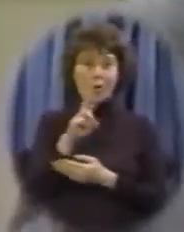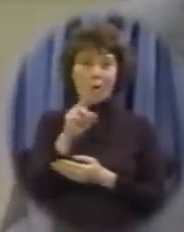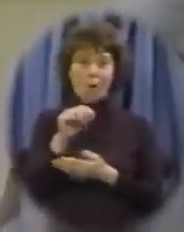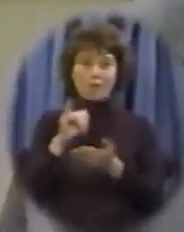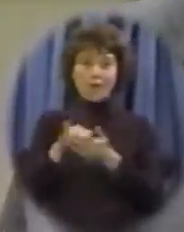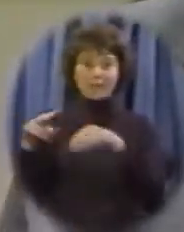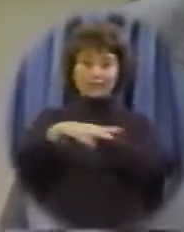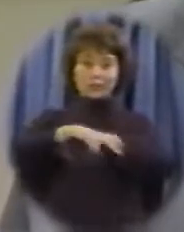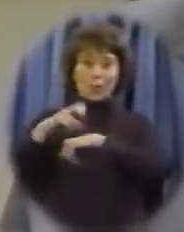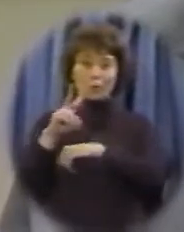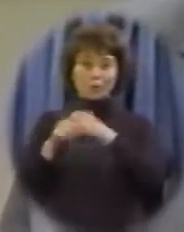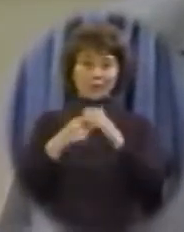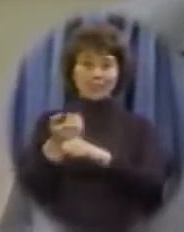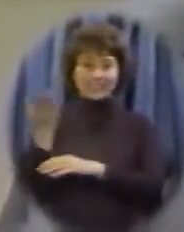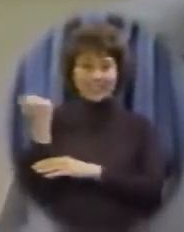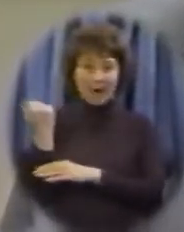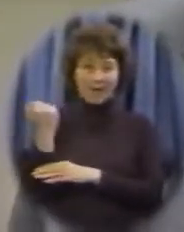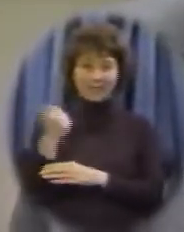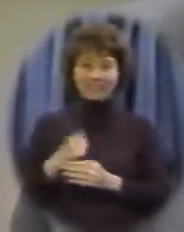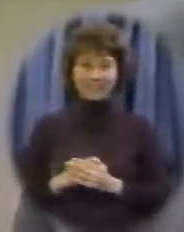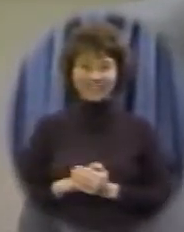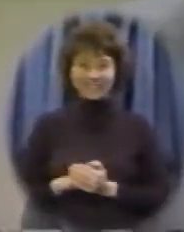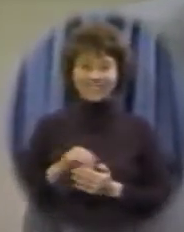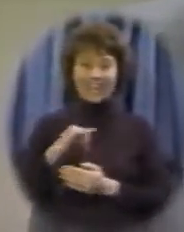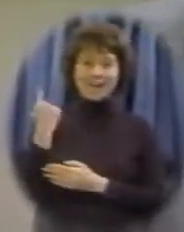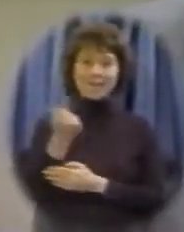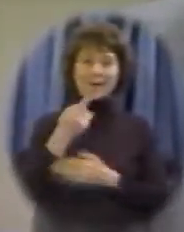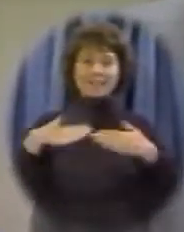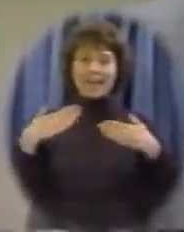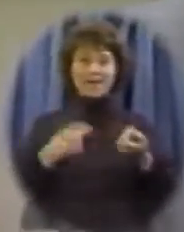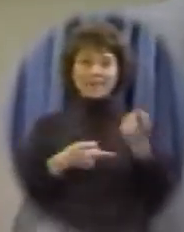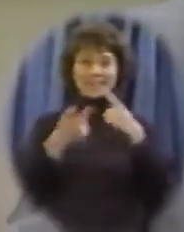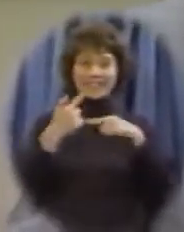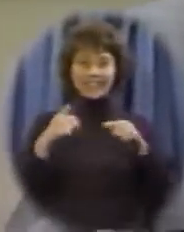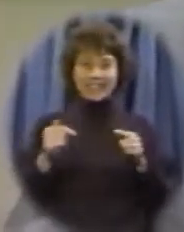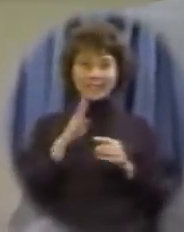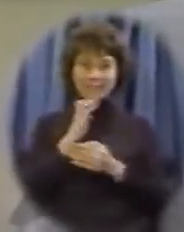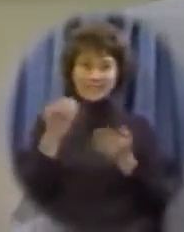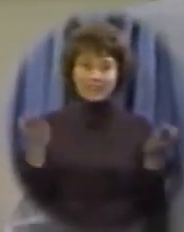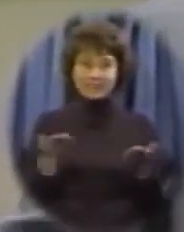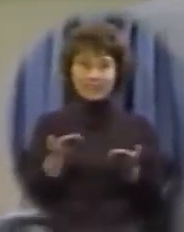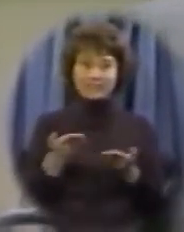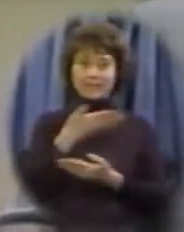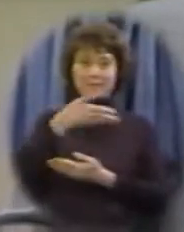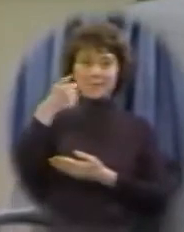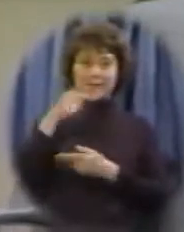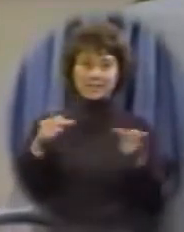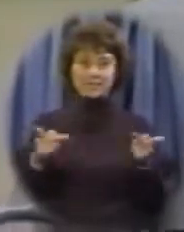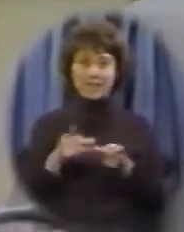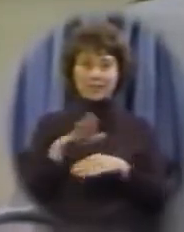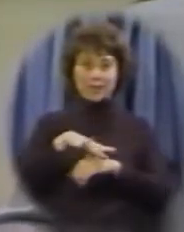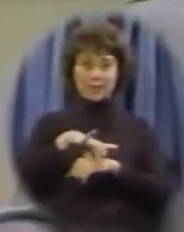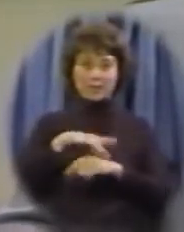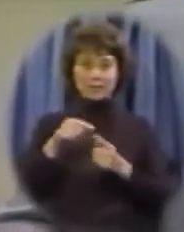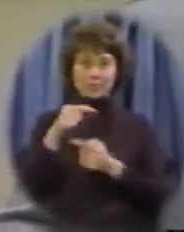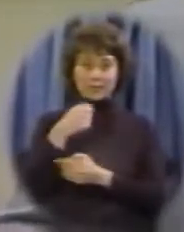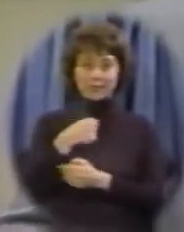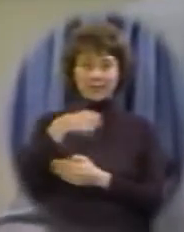I'm always happy to come and to be here. This is the greatest place on earth to me. God's blessing